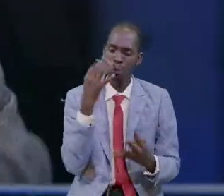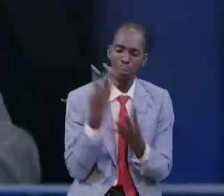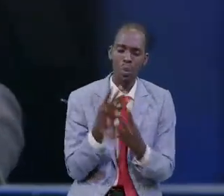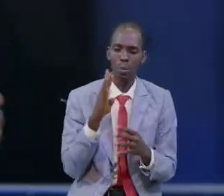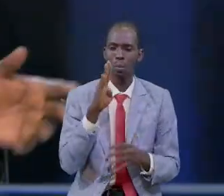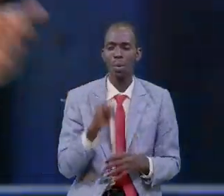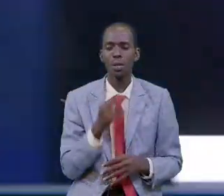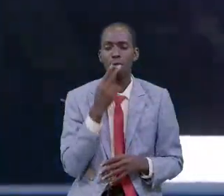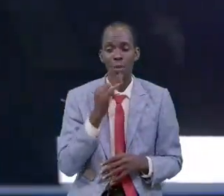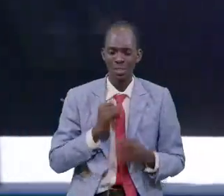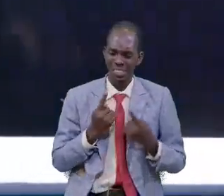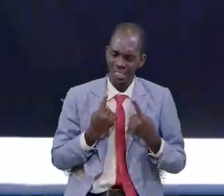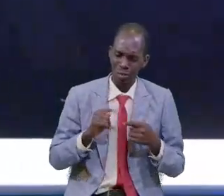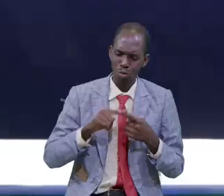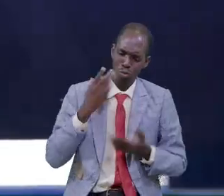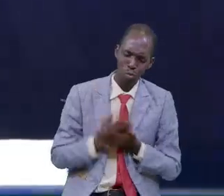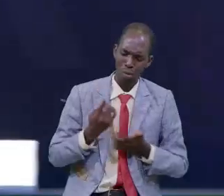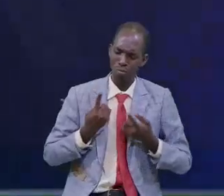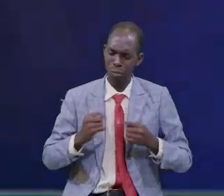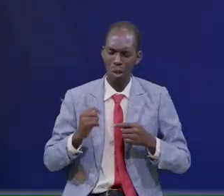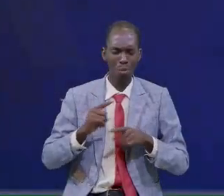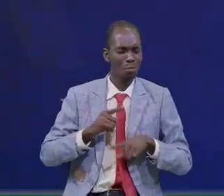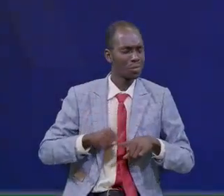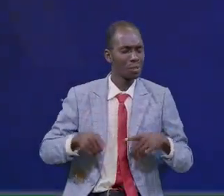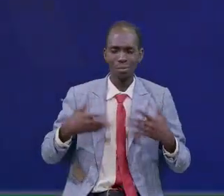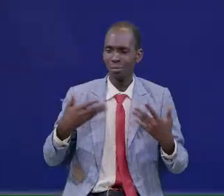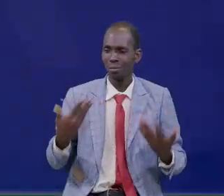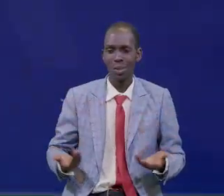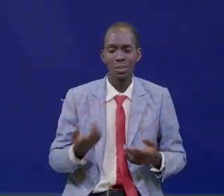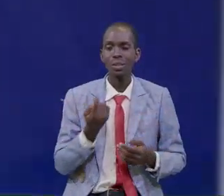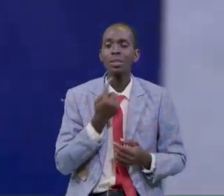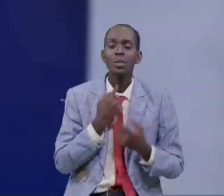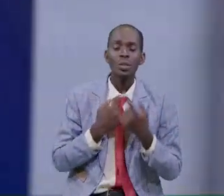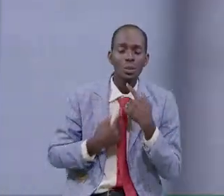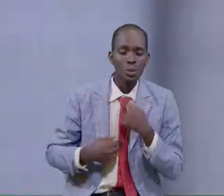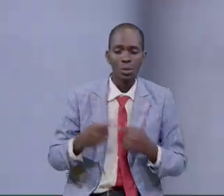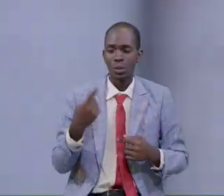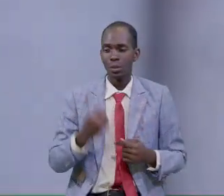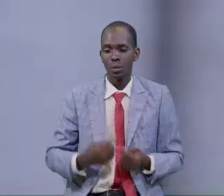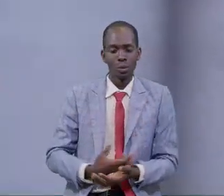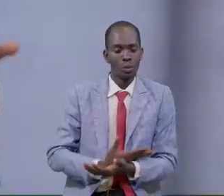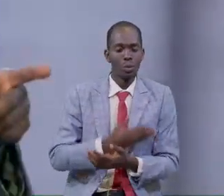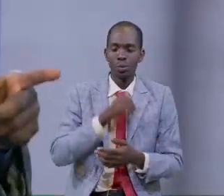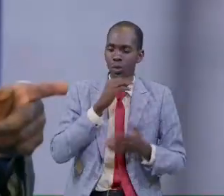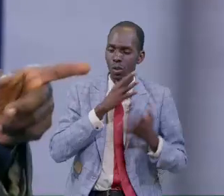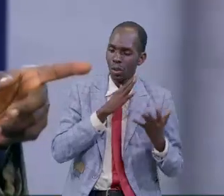I try to stop. But the syndrome and everything will not leave me alone if I don't take that thing.